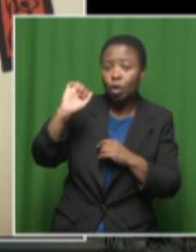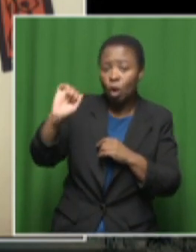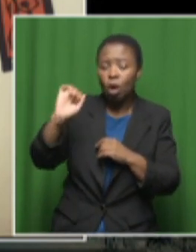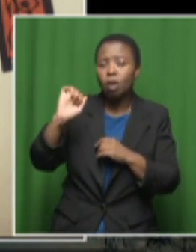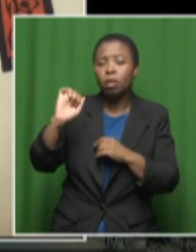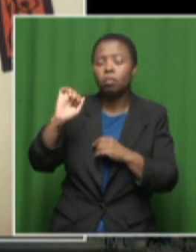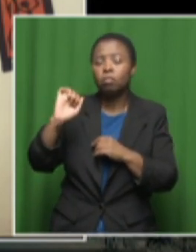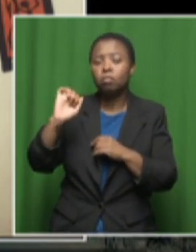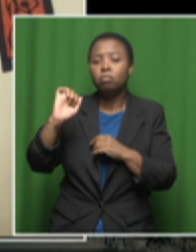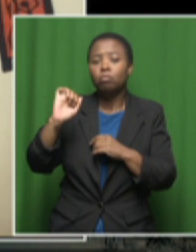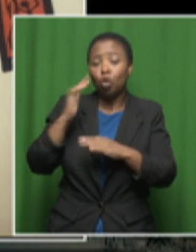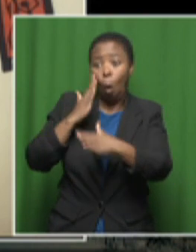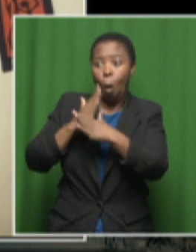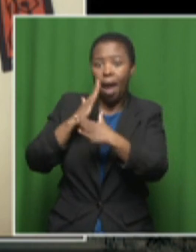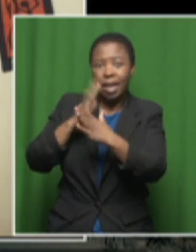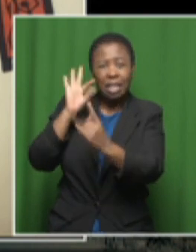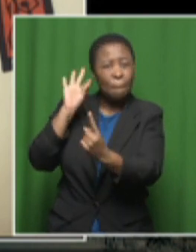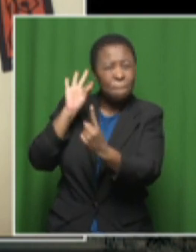reference point within your work?